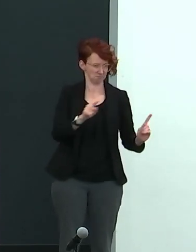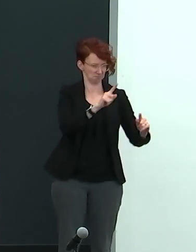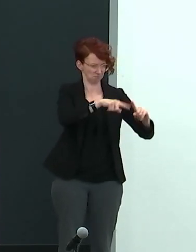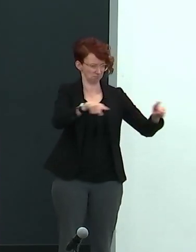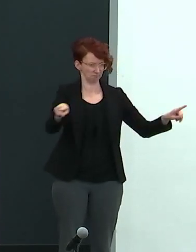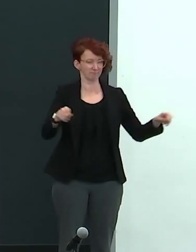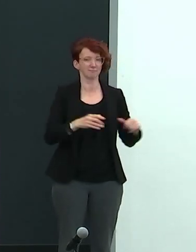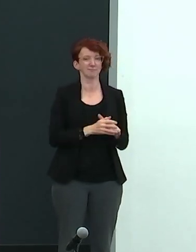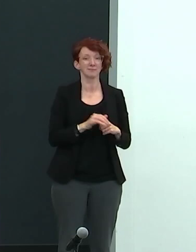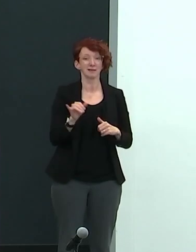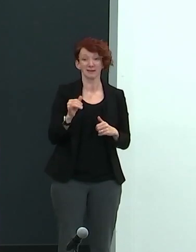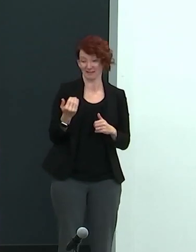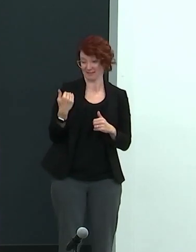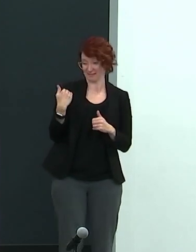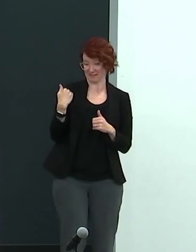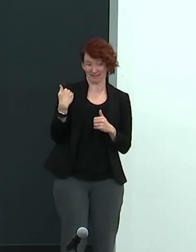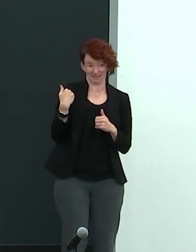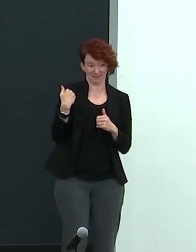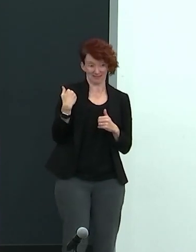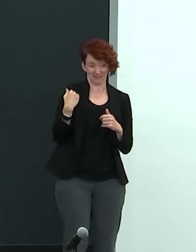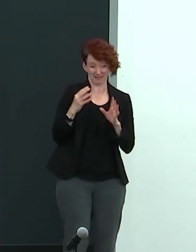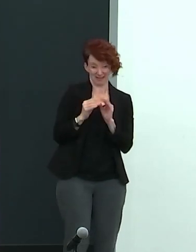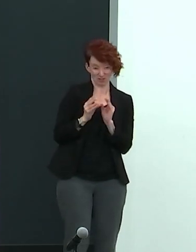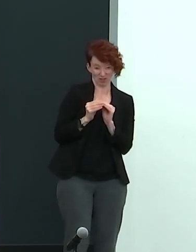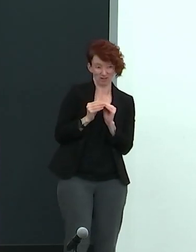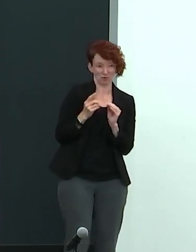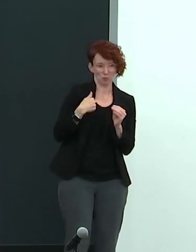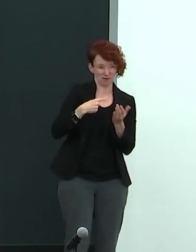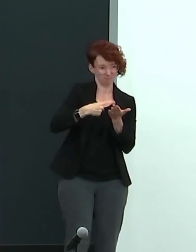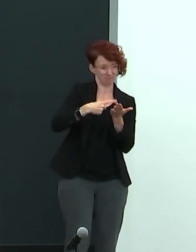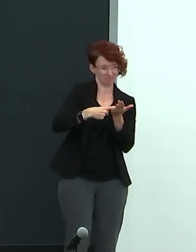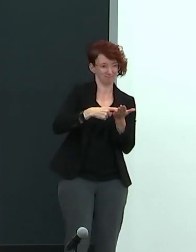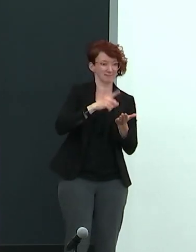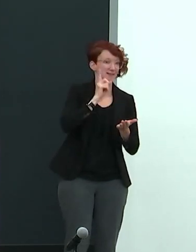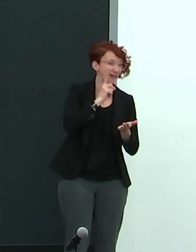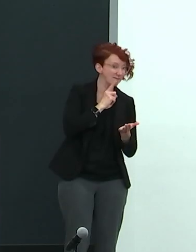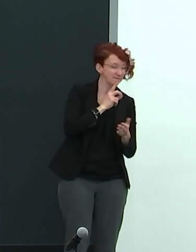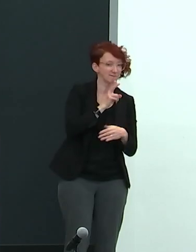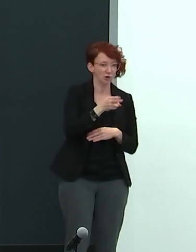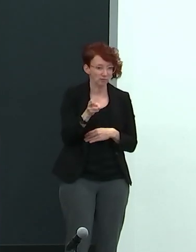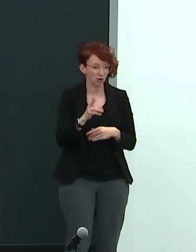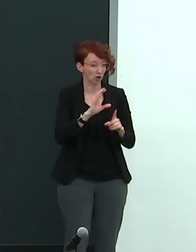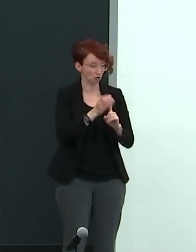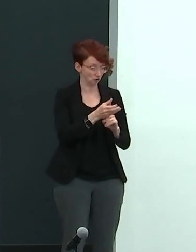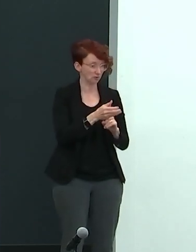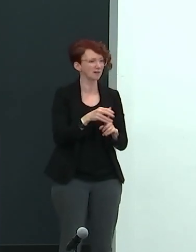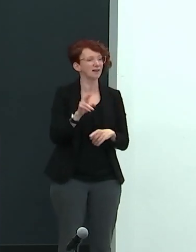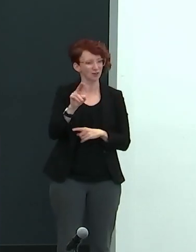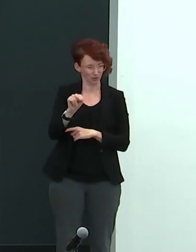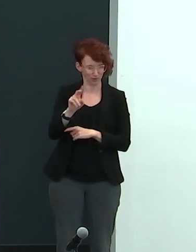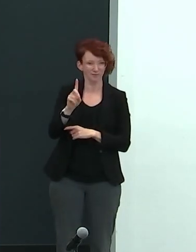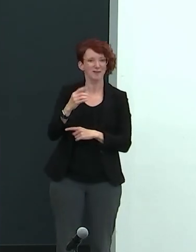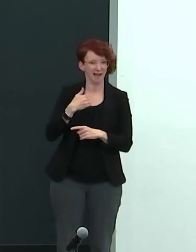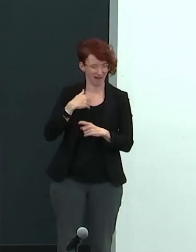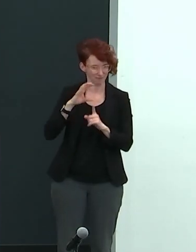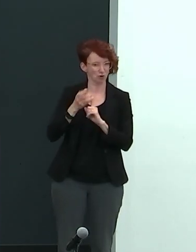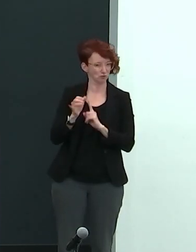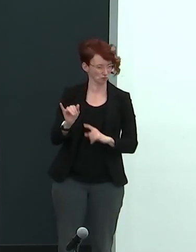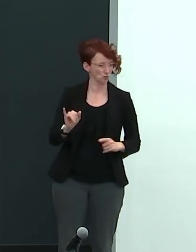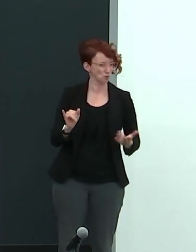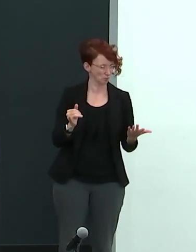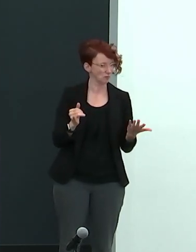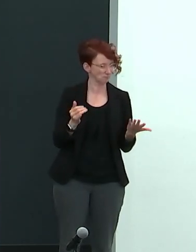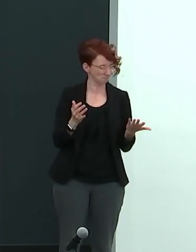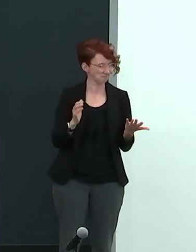last presentation where we talked about hard of hearing and deaf culture, neurodiversity has cultural connotations